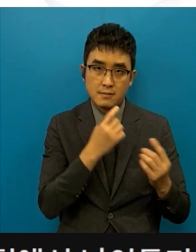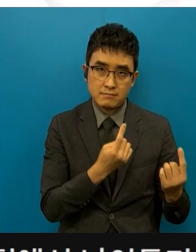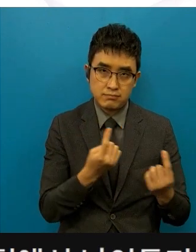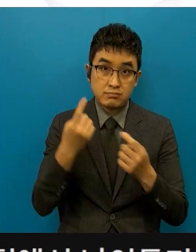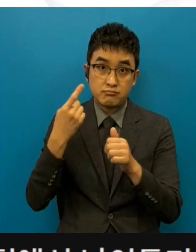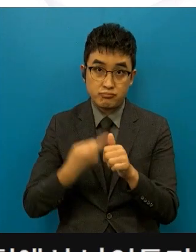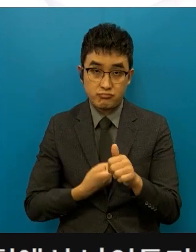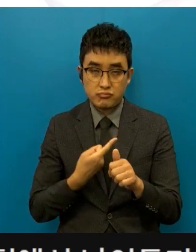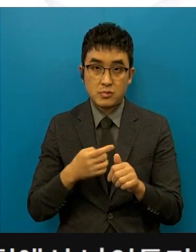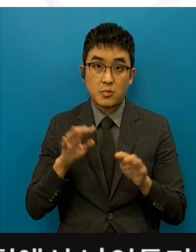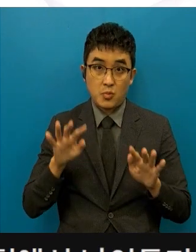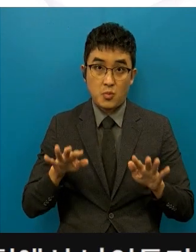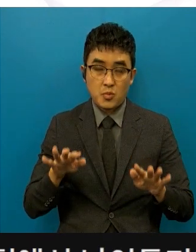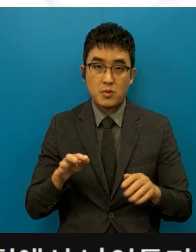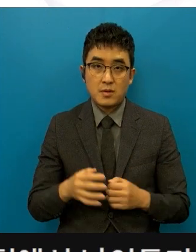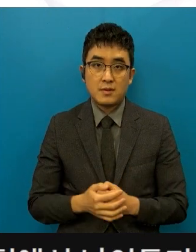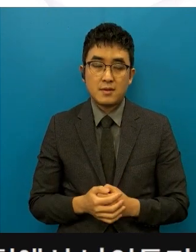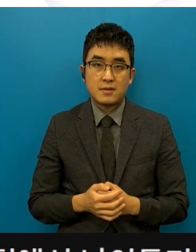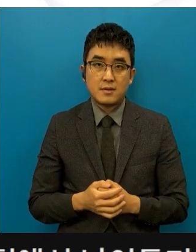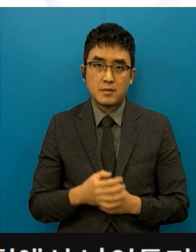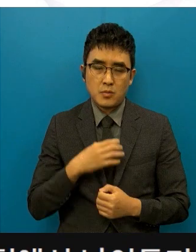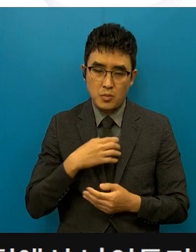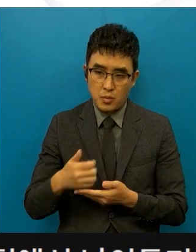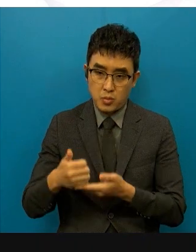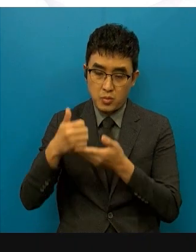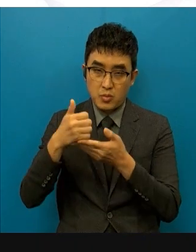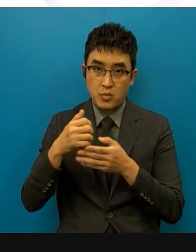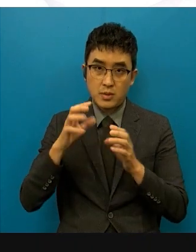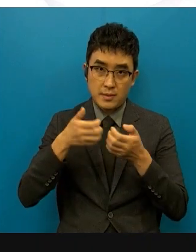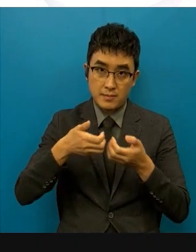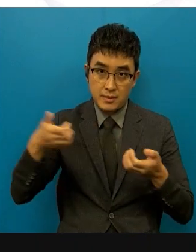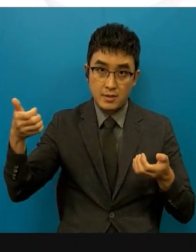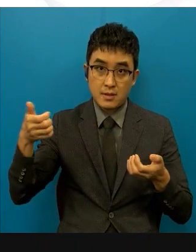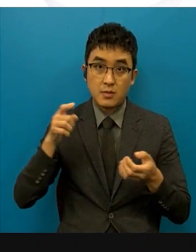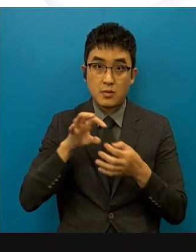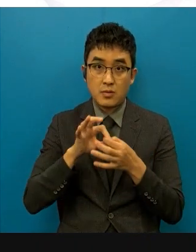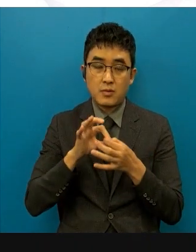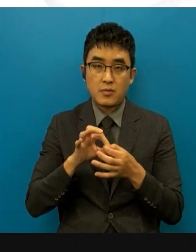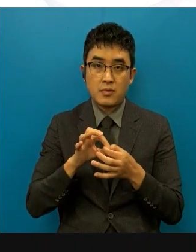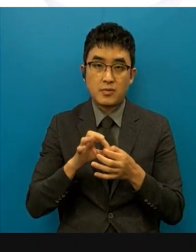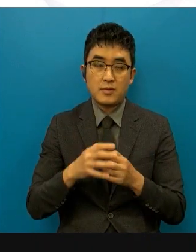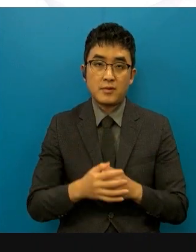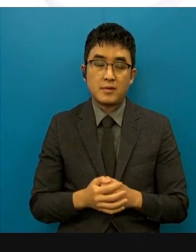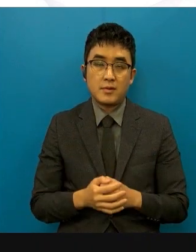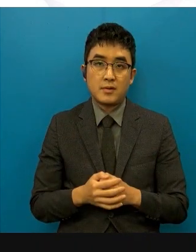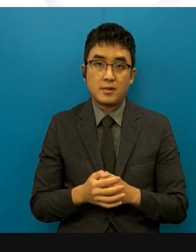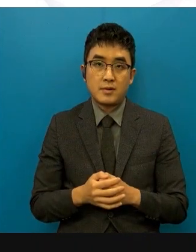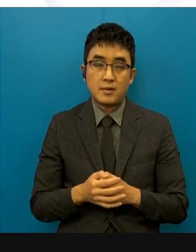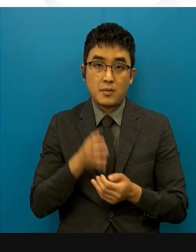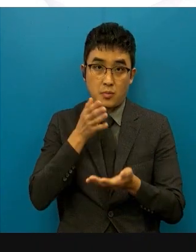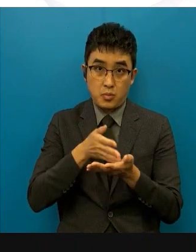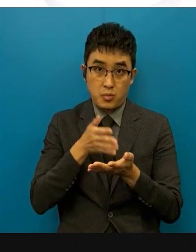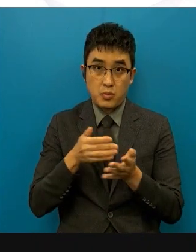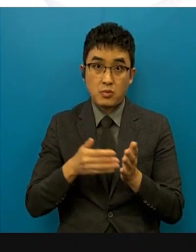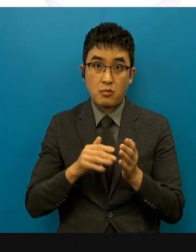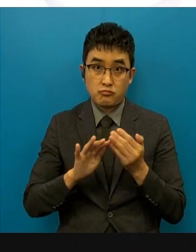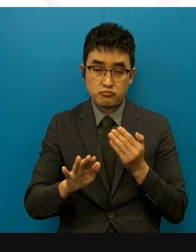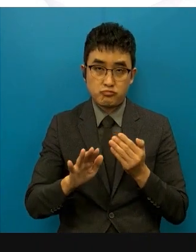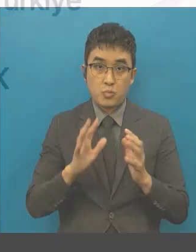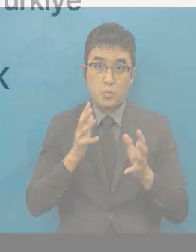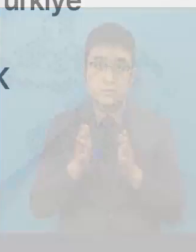a panel discussion. Dr. Younsuch from Ulsan University will be our moderator, and I'm going to introduce